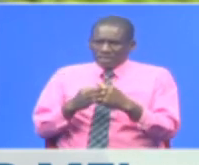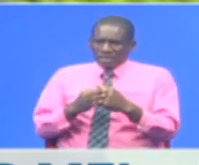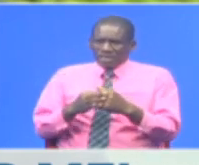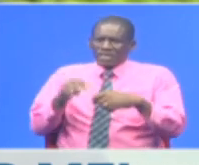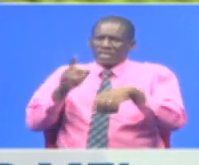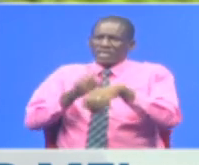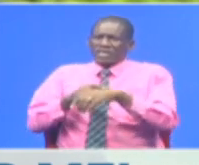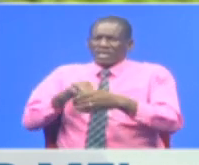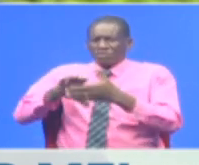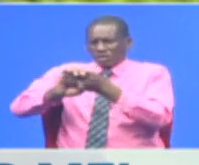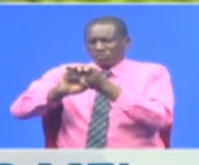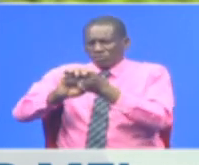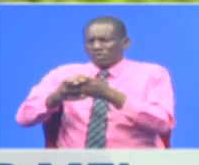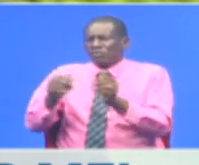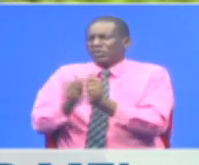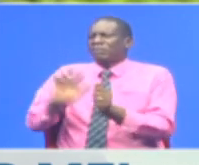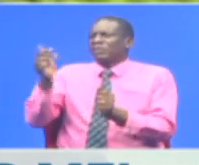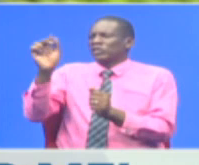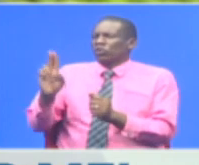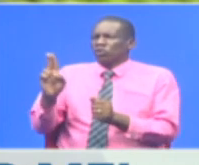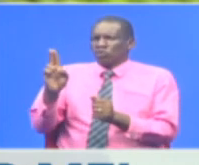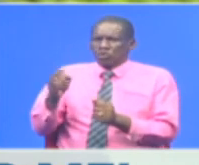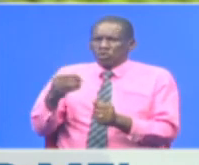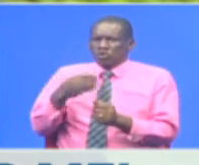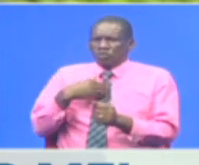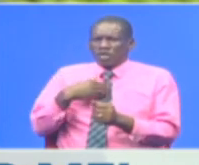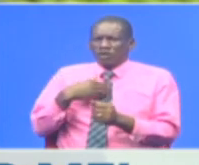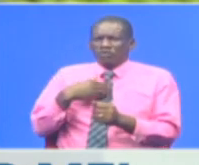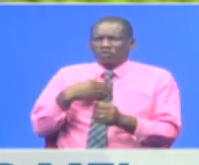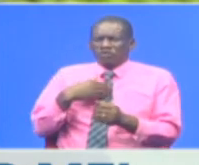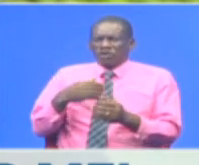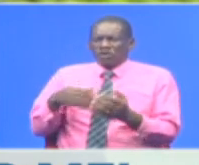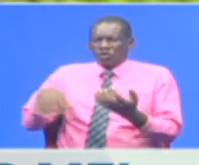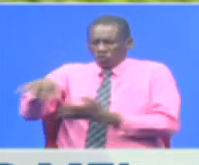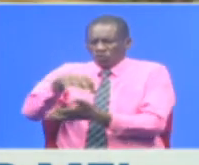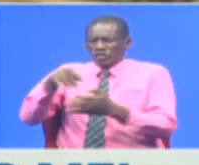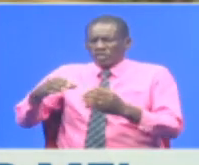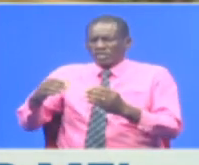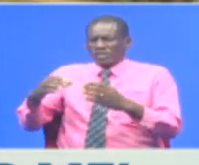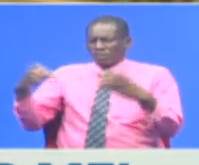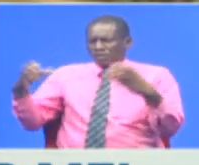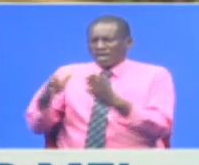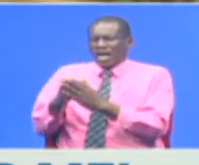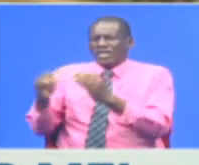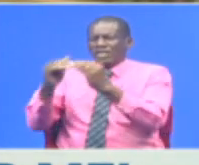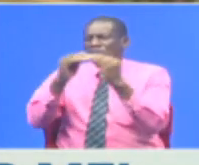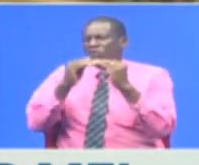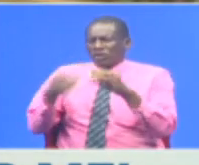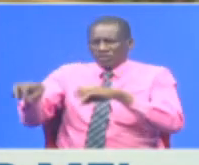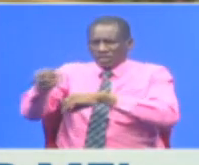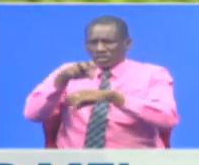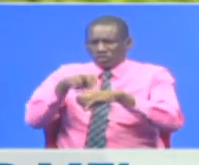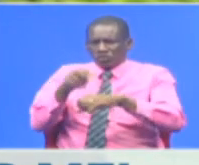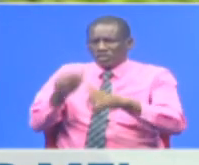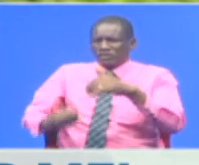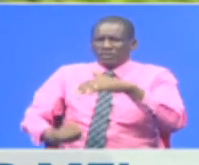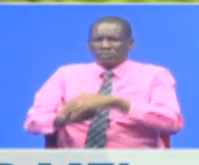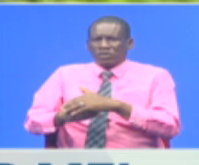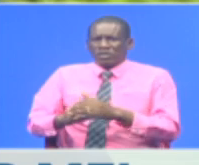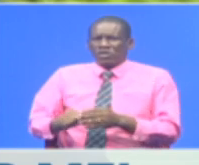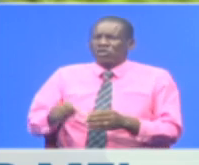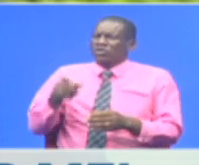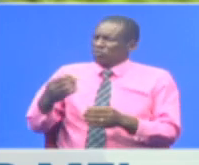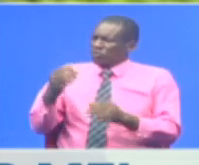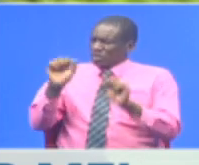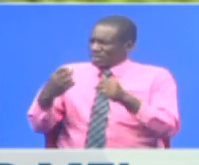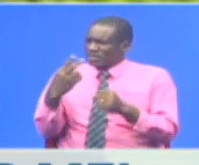there was the handshake, there's been a total desecration of this party and the democratic ideals that this nation has stood for. You are seeing